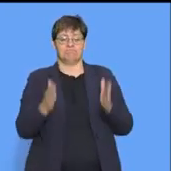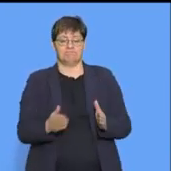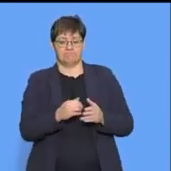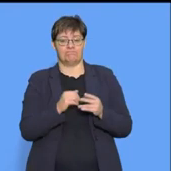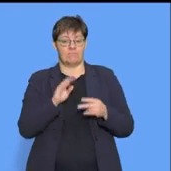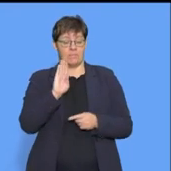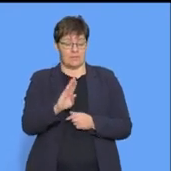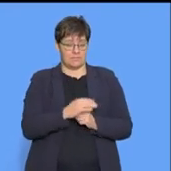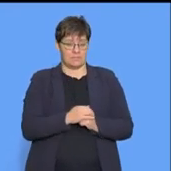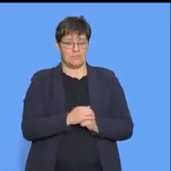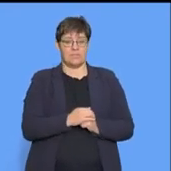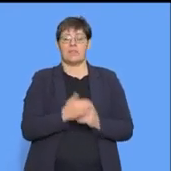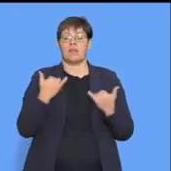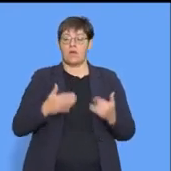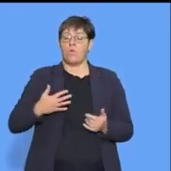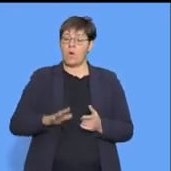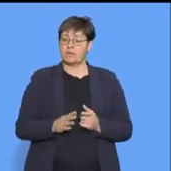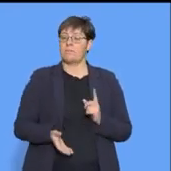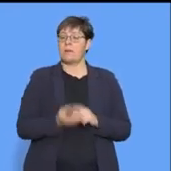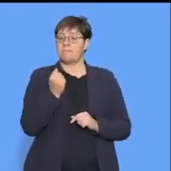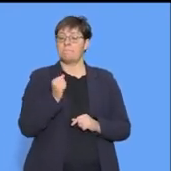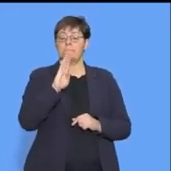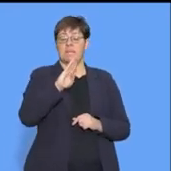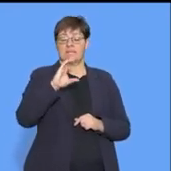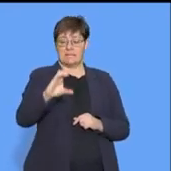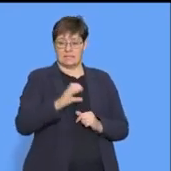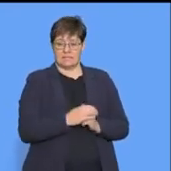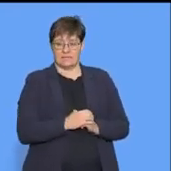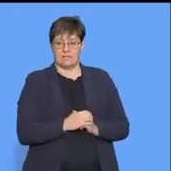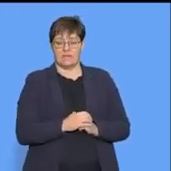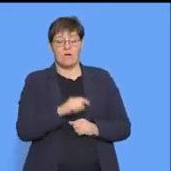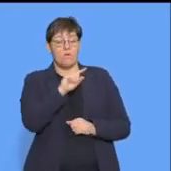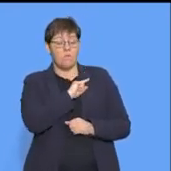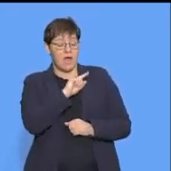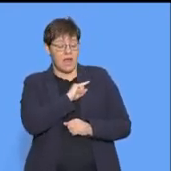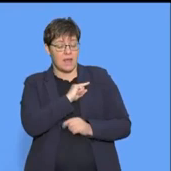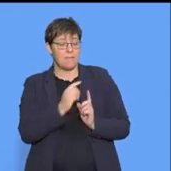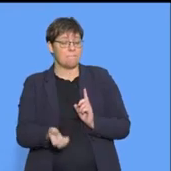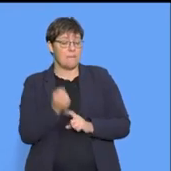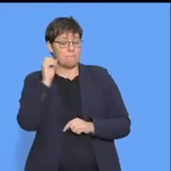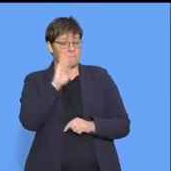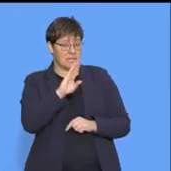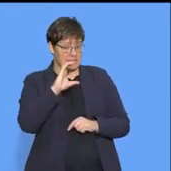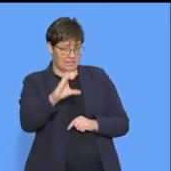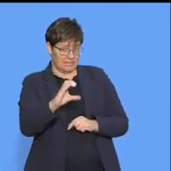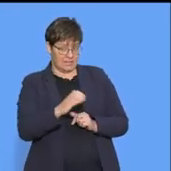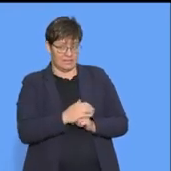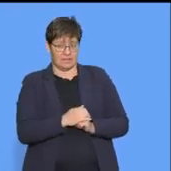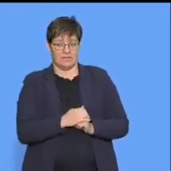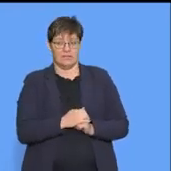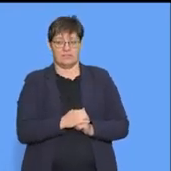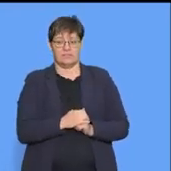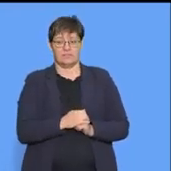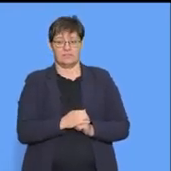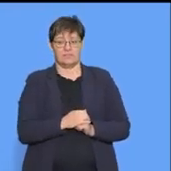Okay, let's go to the next question. The next question now, they want us to find the length of BC. So because they want us to find the length